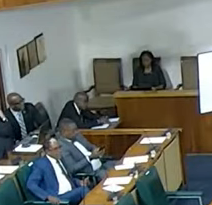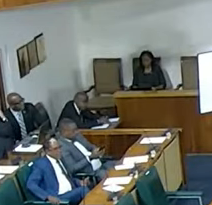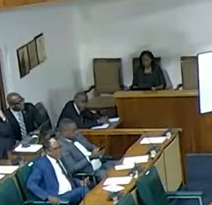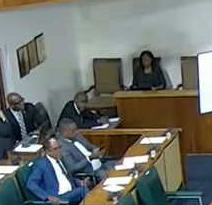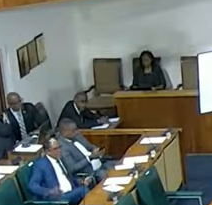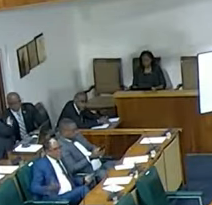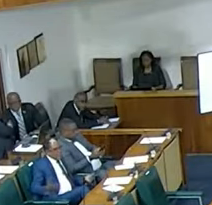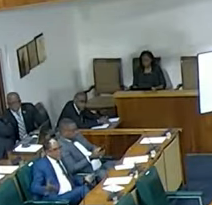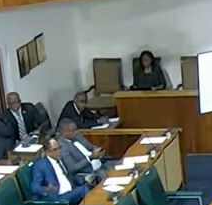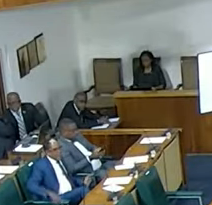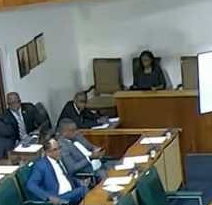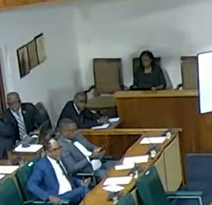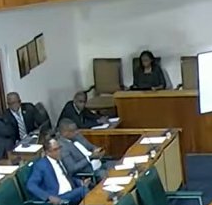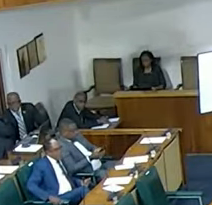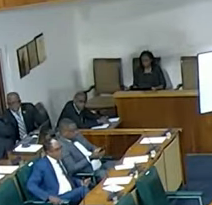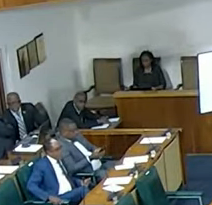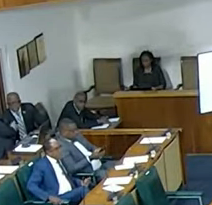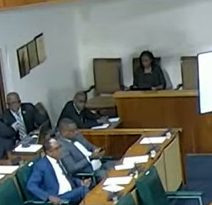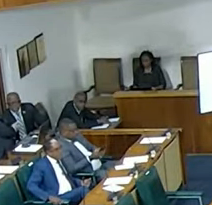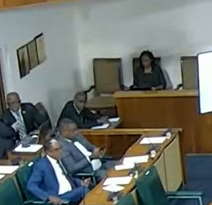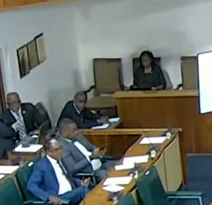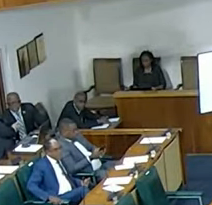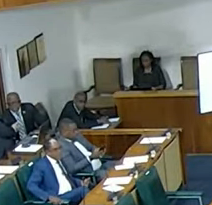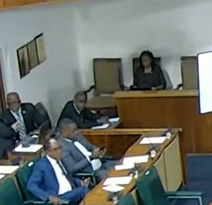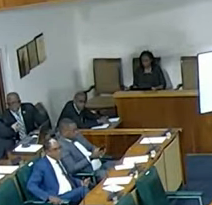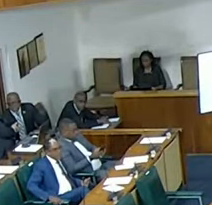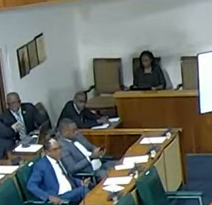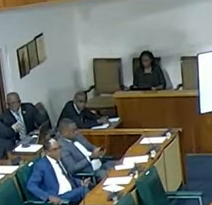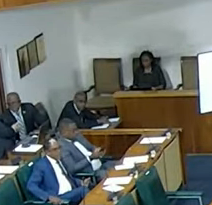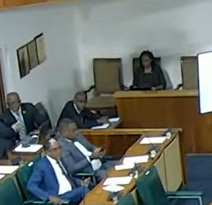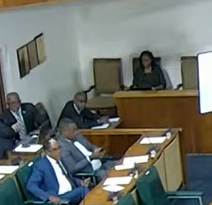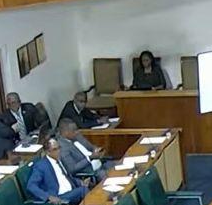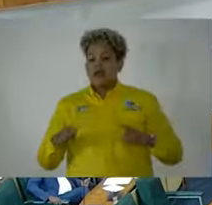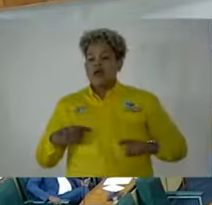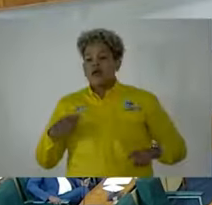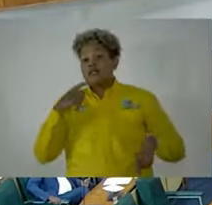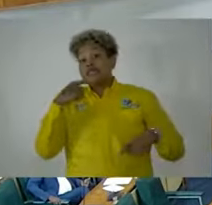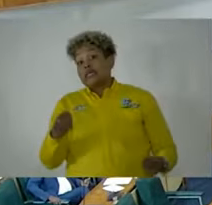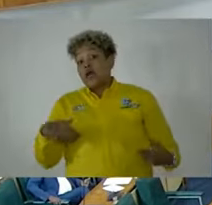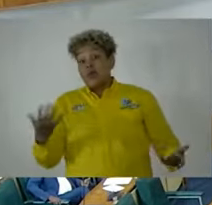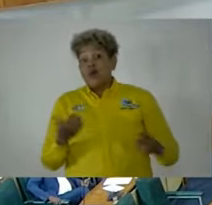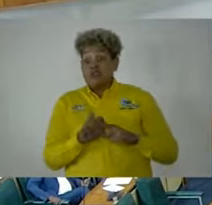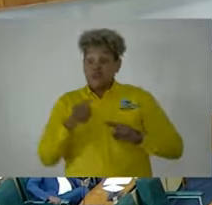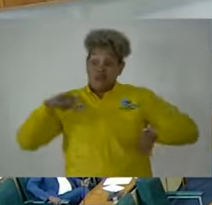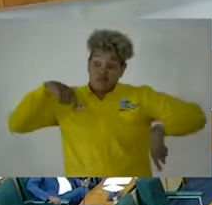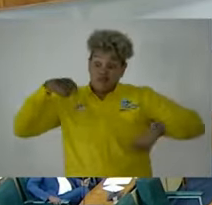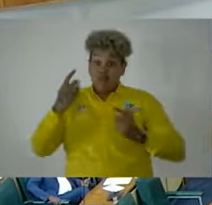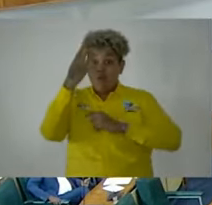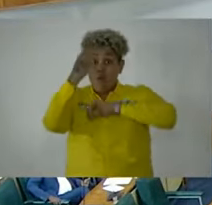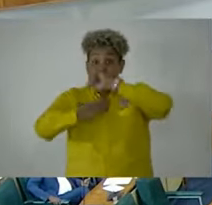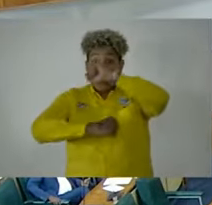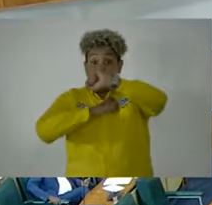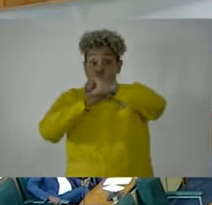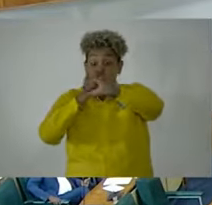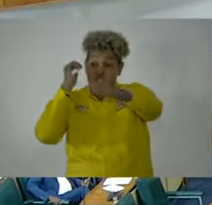So, Madam Speaker, thank you for that. Thank you, colleagues. As I was saying, over the last